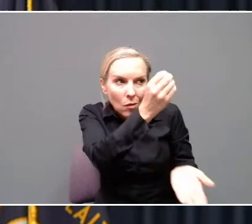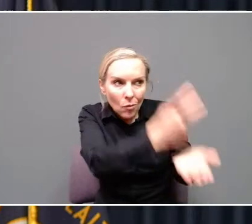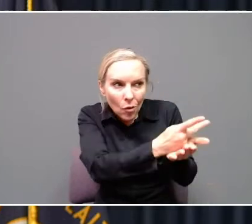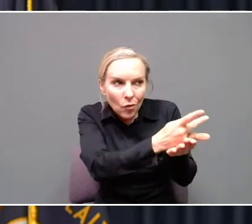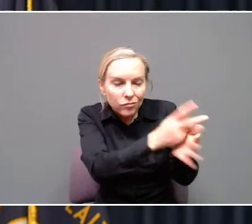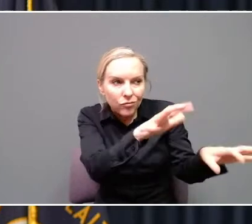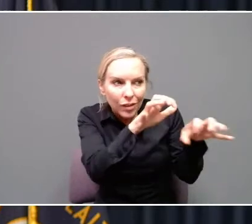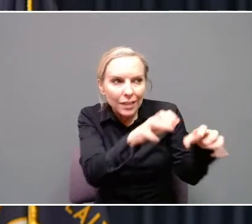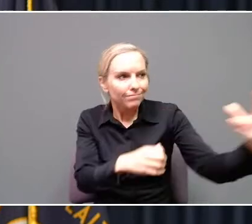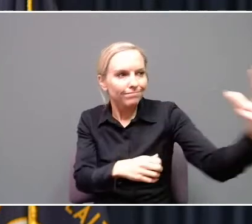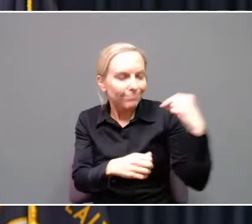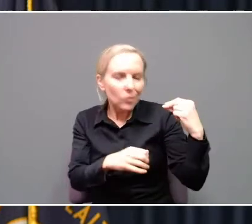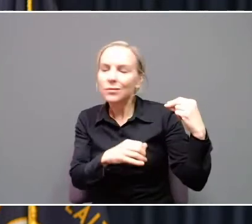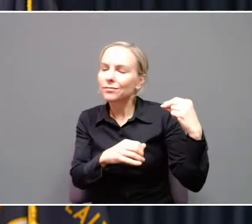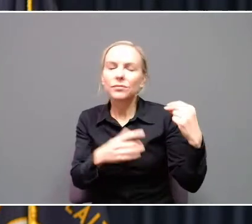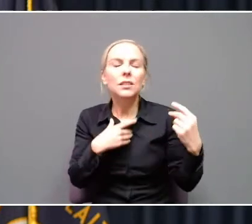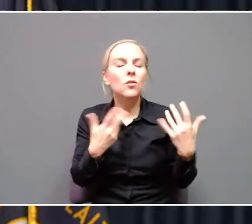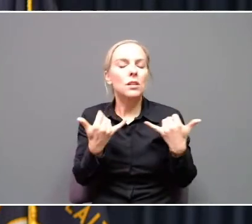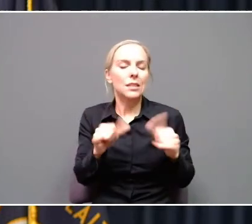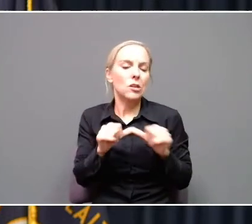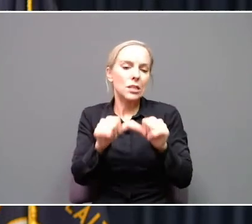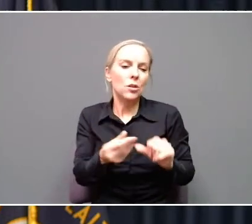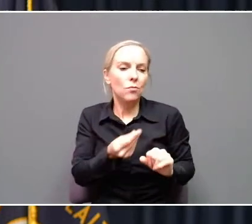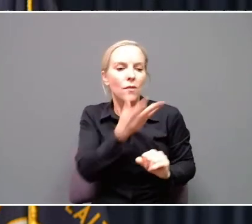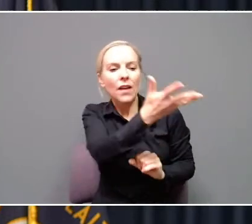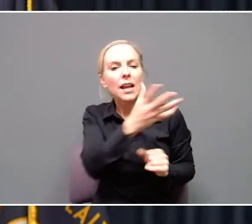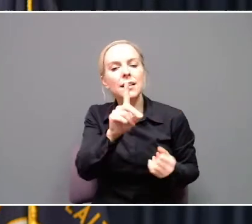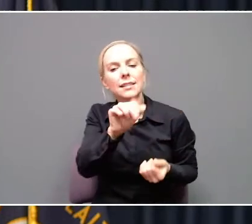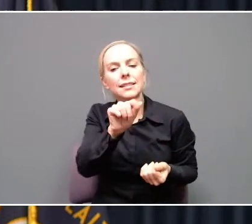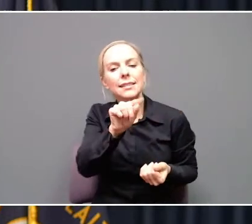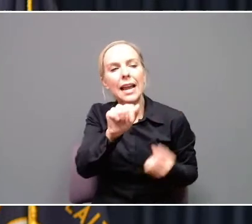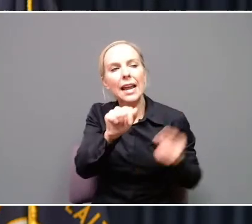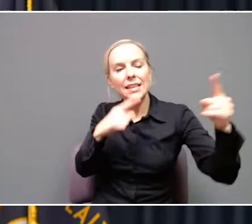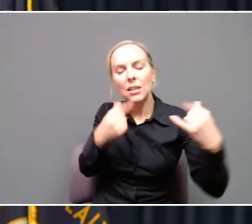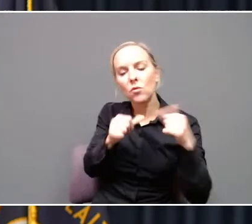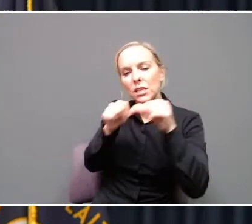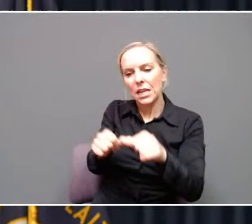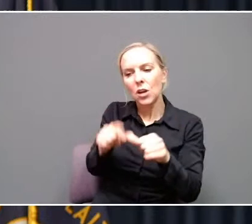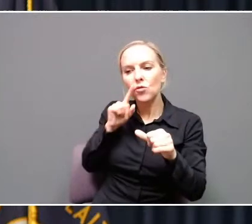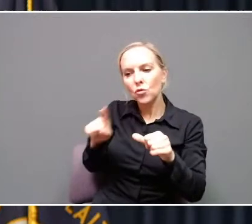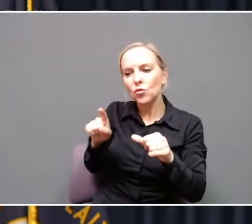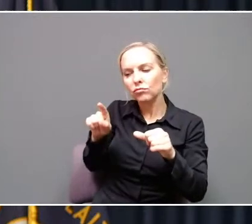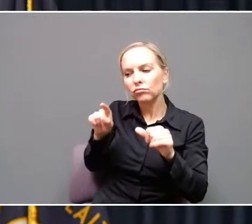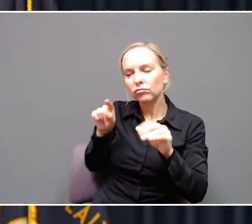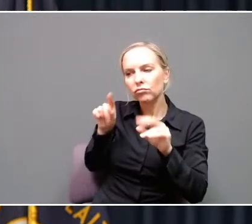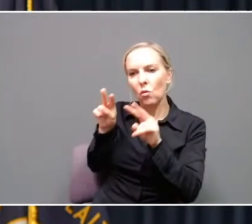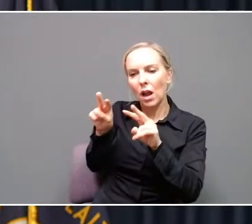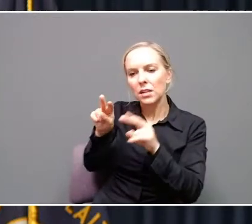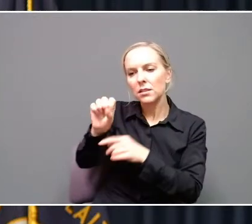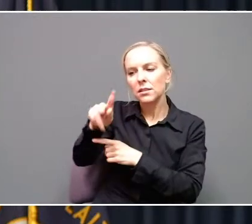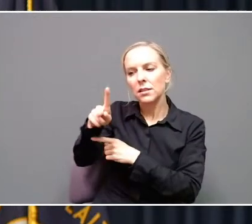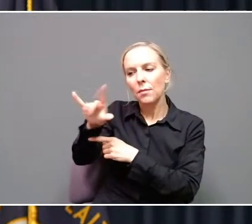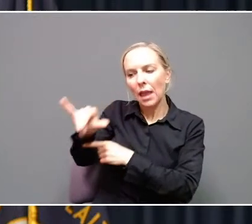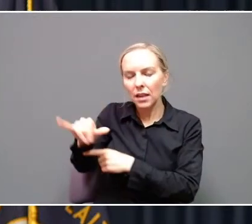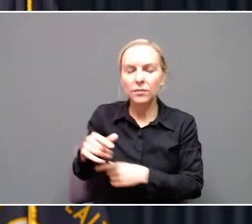to provide them data when they ask, and they say that they will watch the supply. Second, earlier this month, I